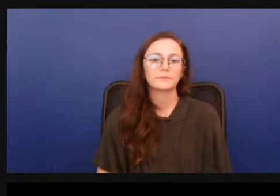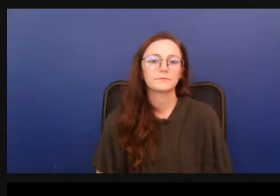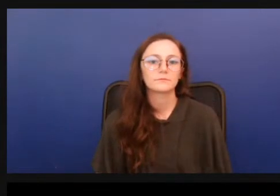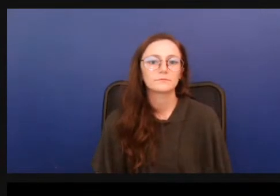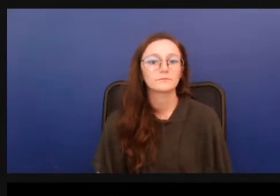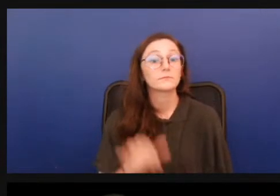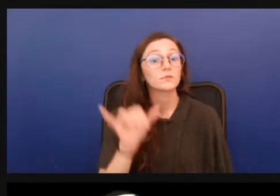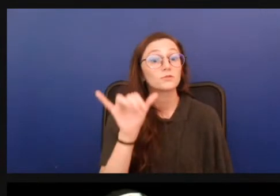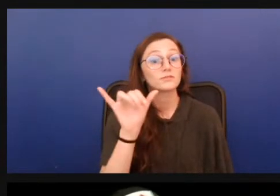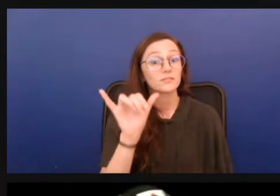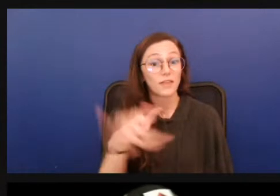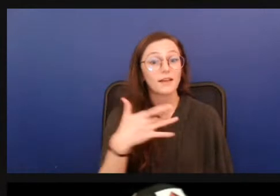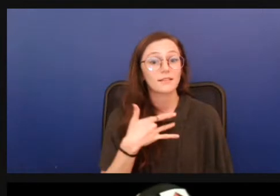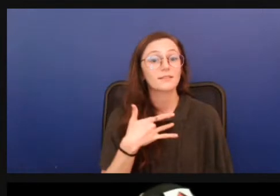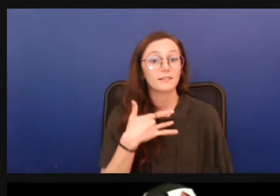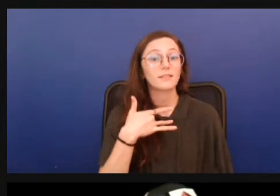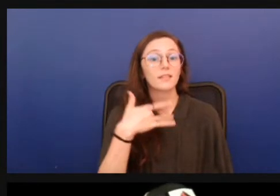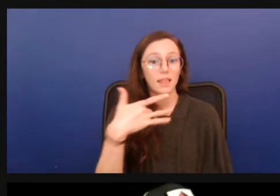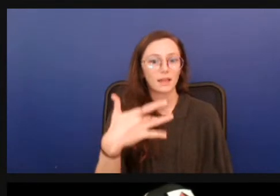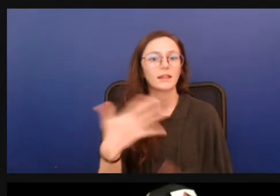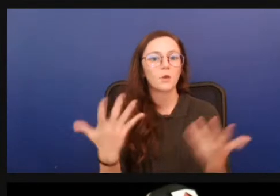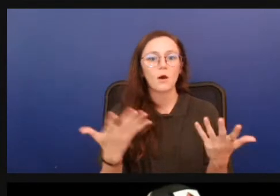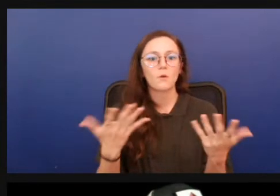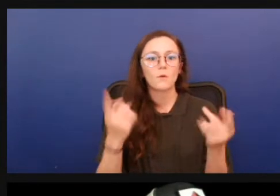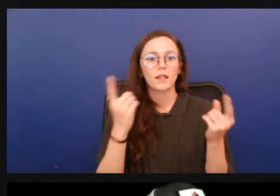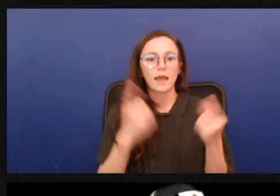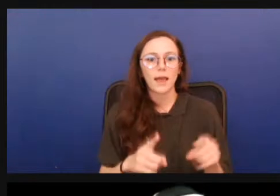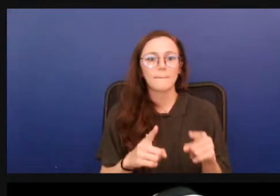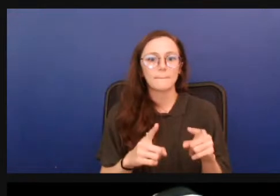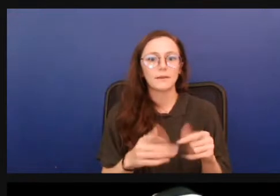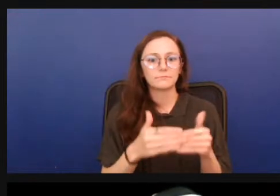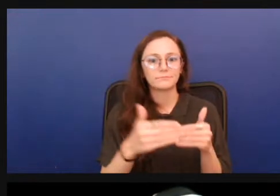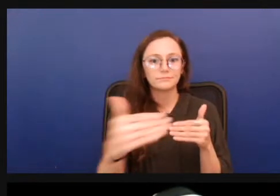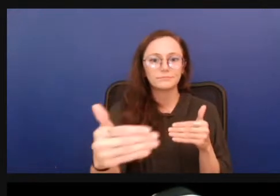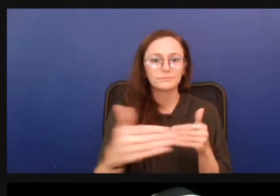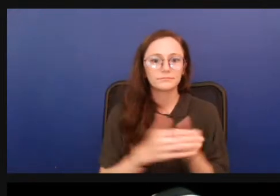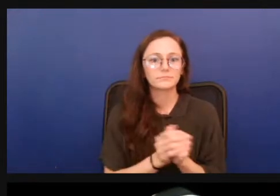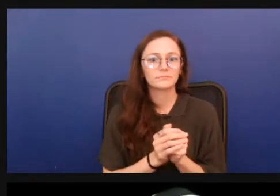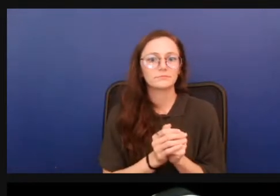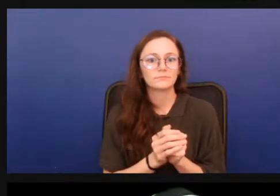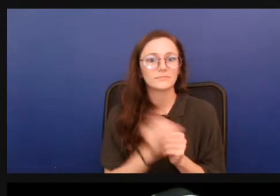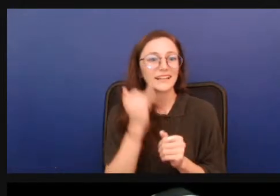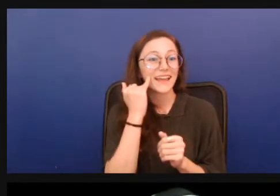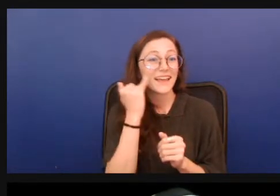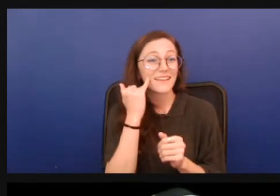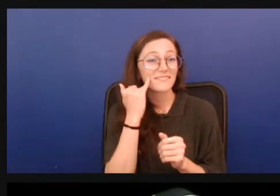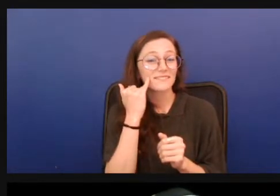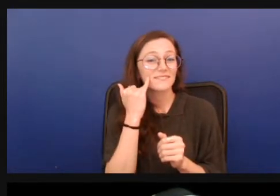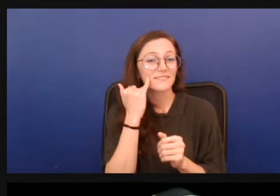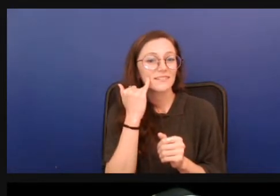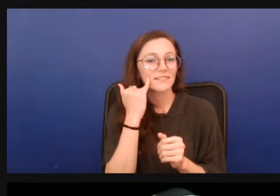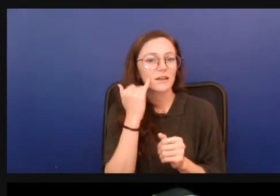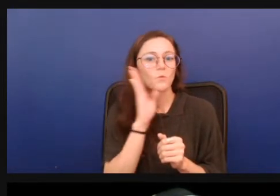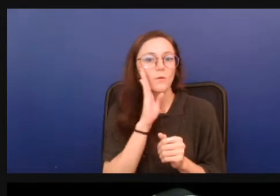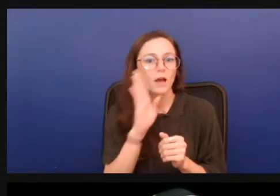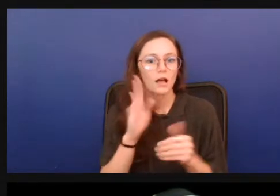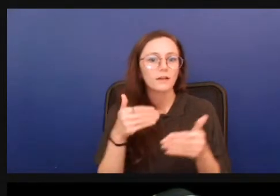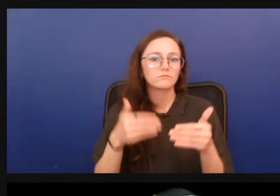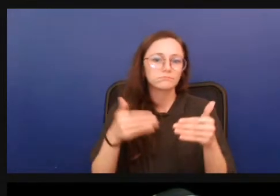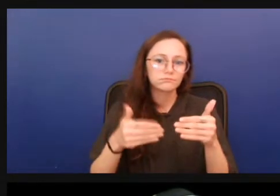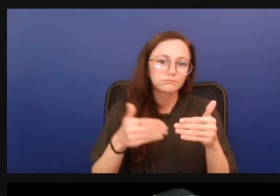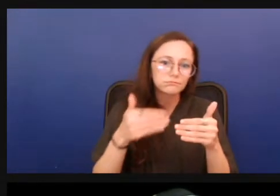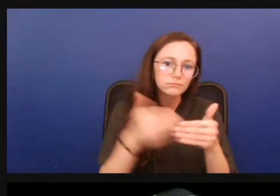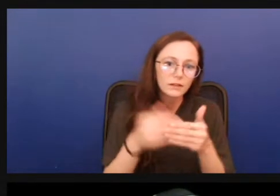is the likely candidate, if it's going to come anywhere near this area to the east of Kilauea, of what is actually activating with